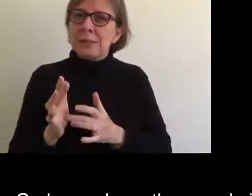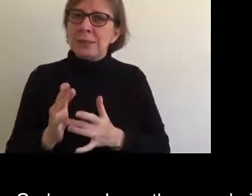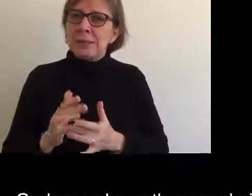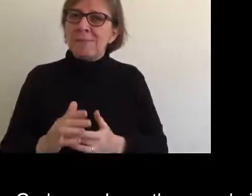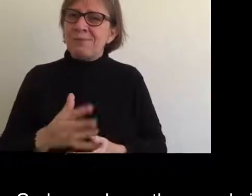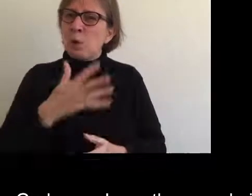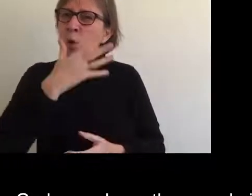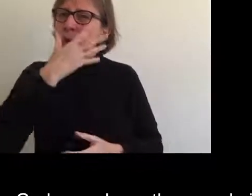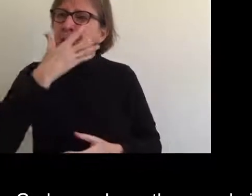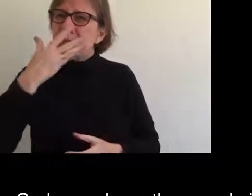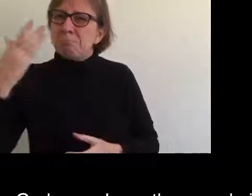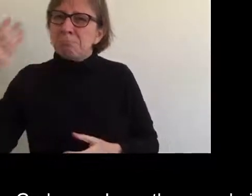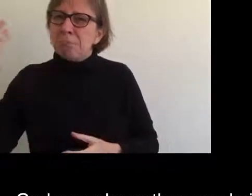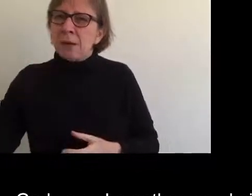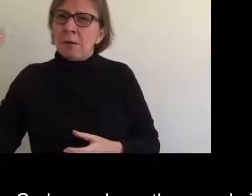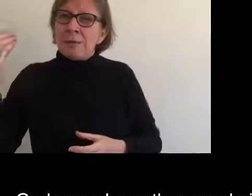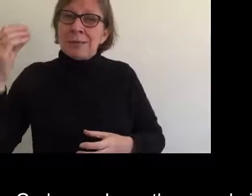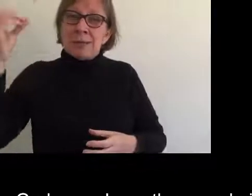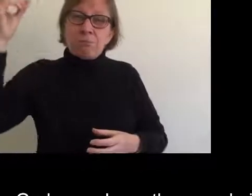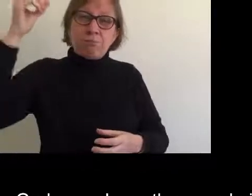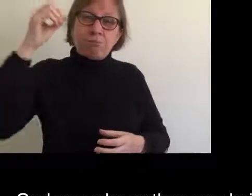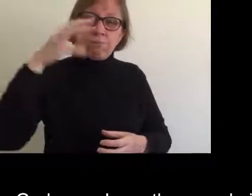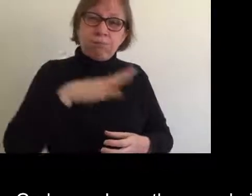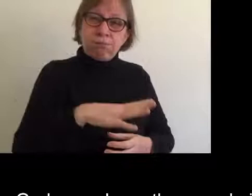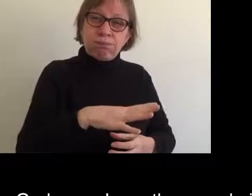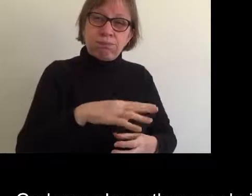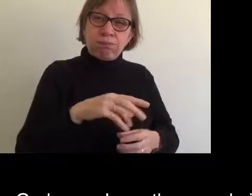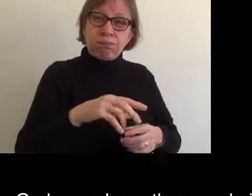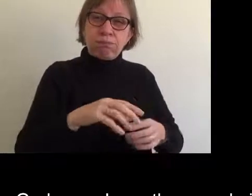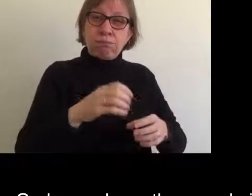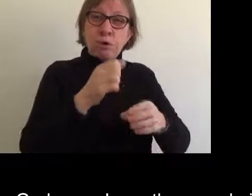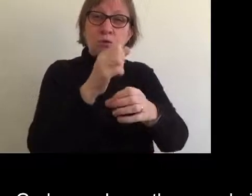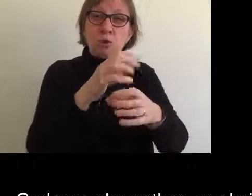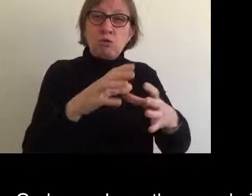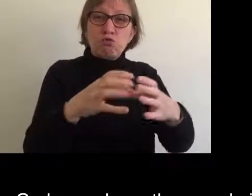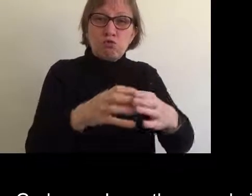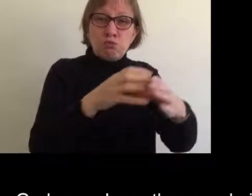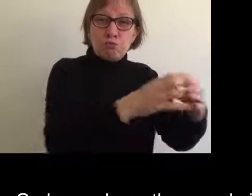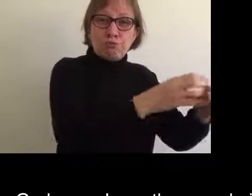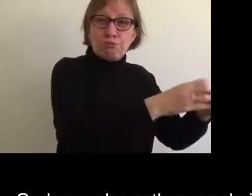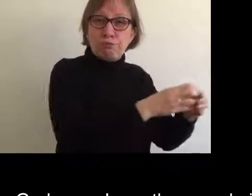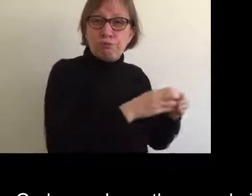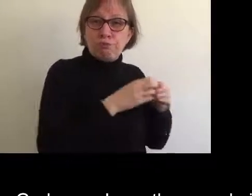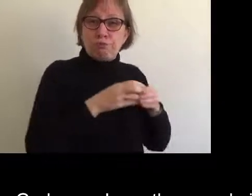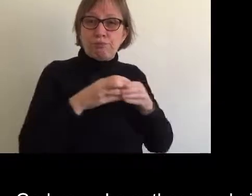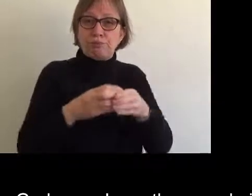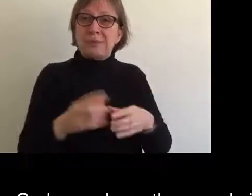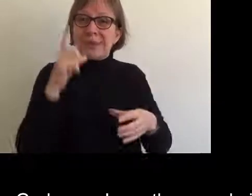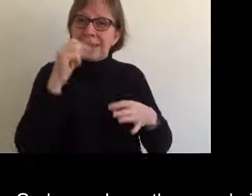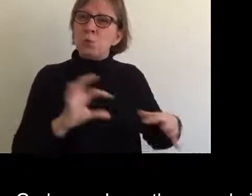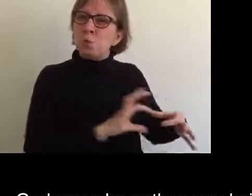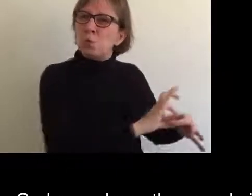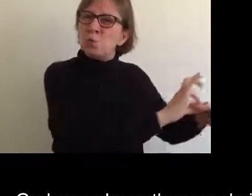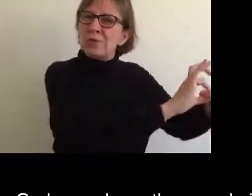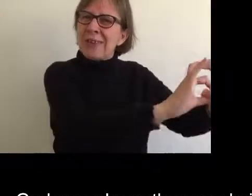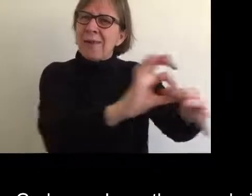local church and community meetings and ecumenical gatherings. Grant that together we celebrate you